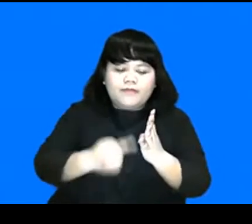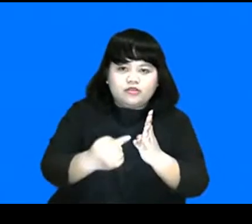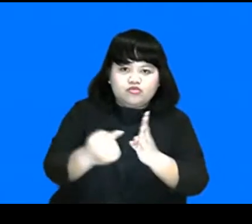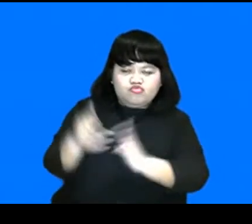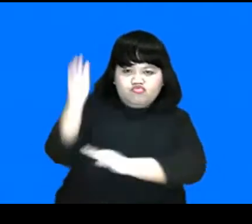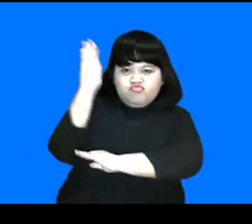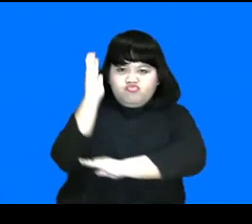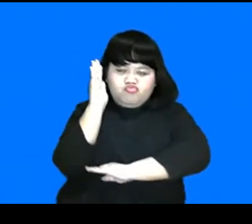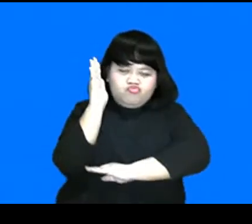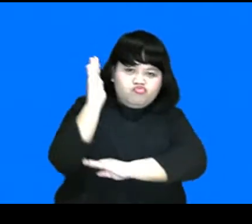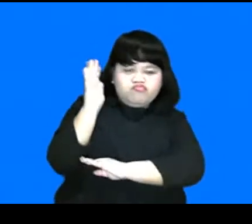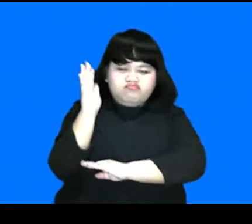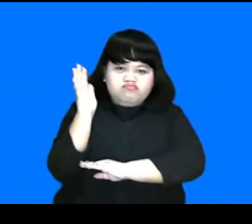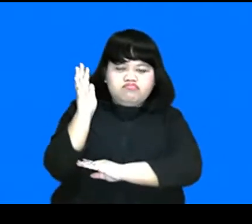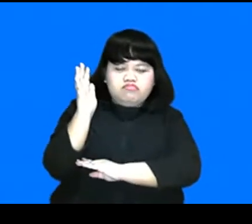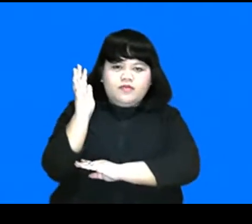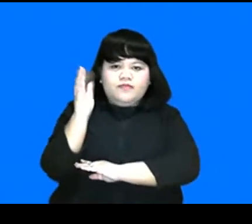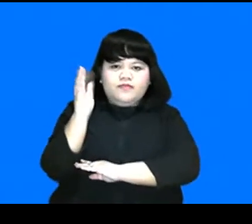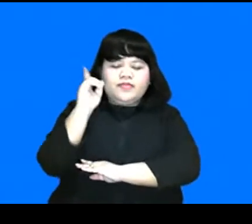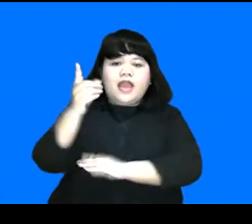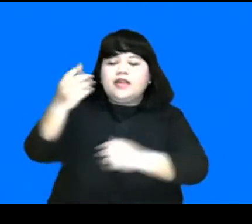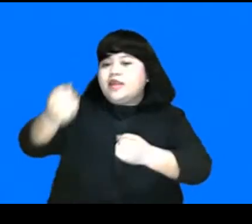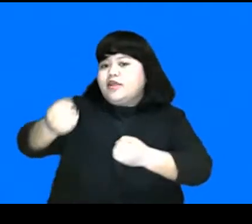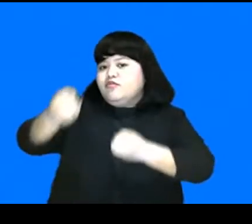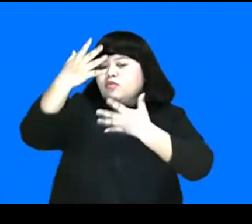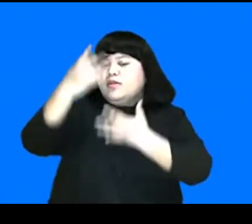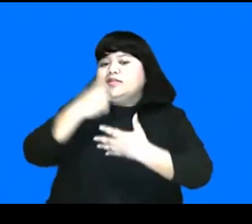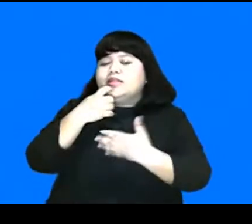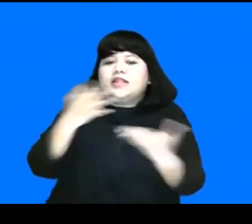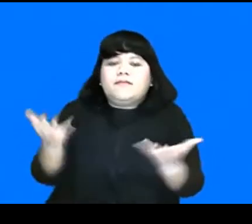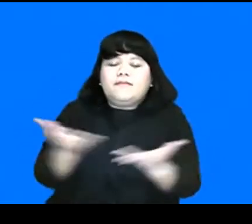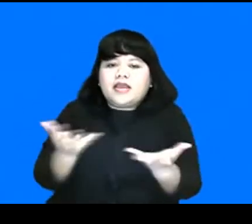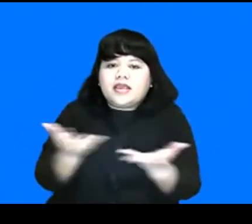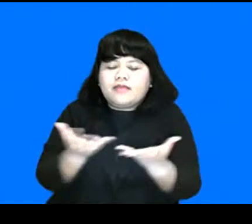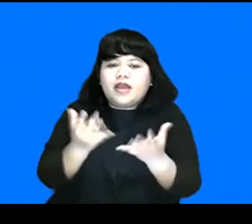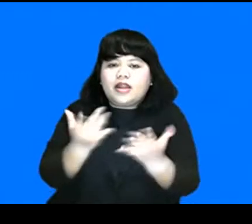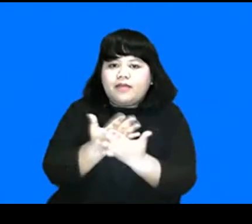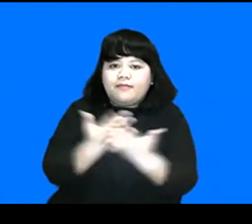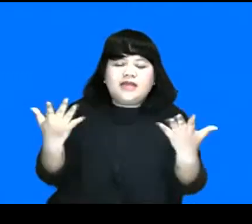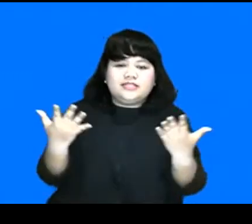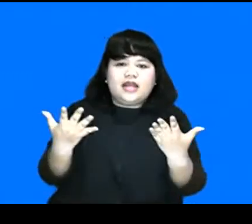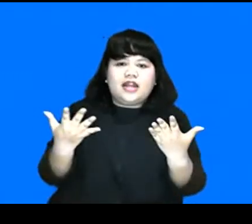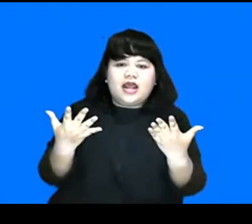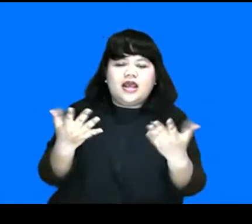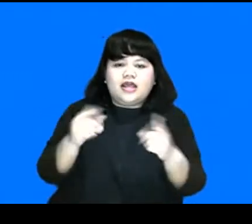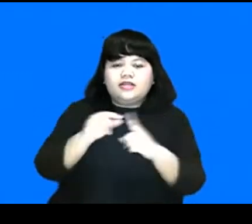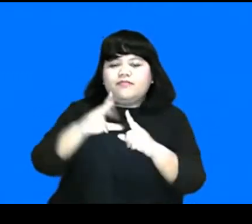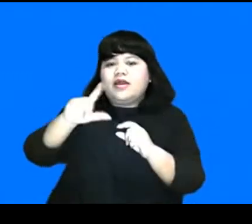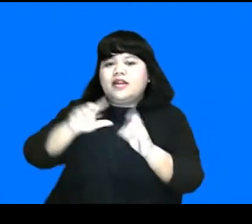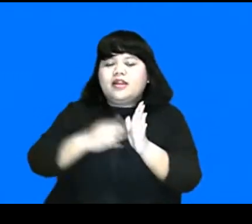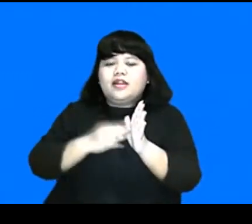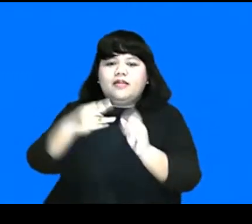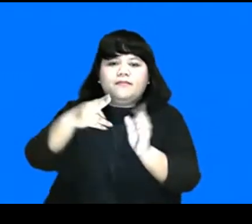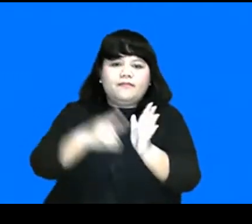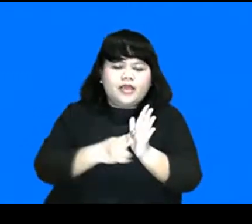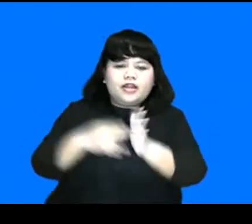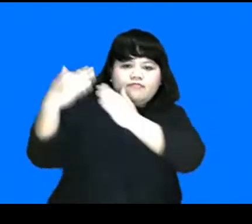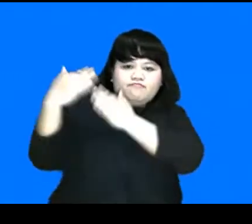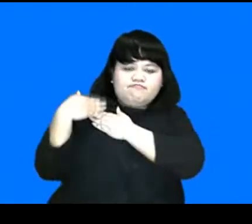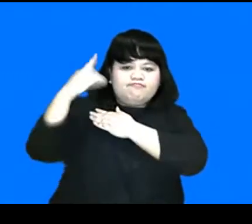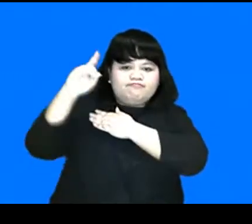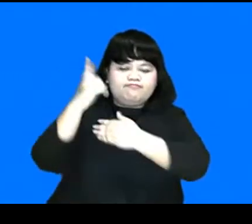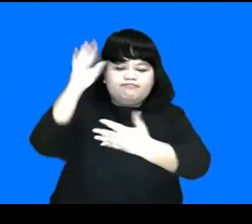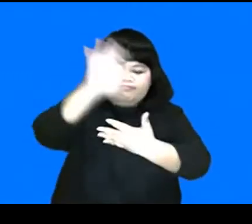about how actually public, parliament, government, and other stakeholders perceive about the wealth tax. Fortunately, there is